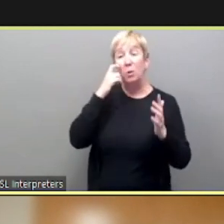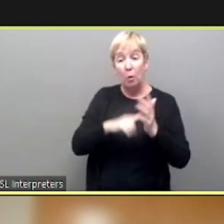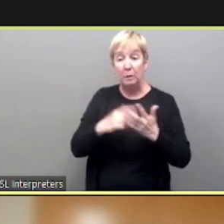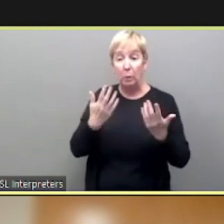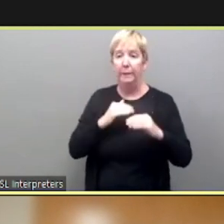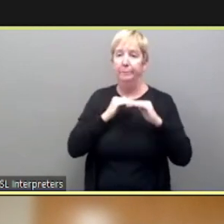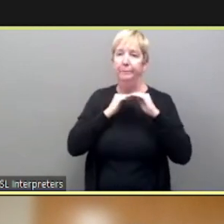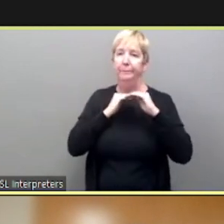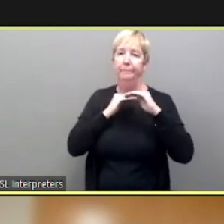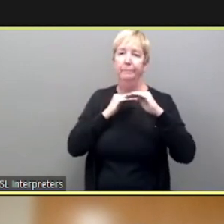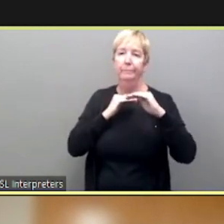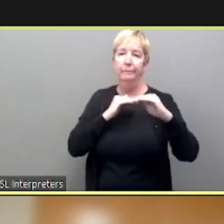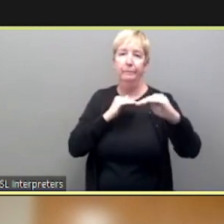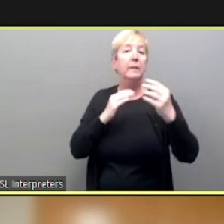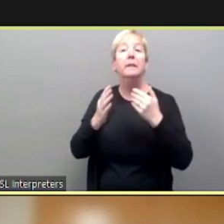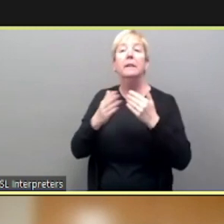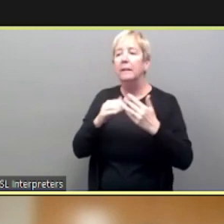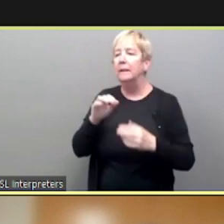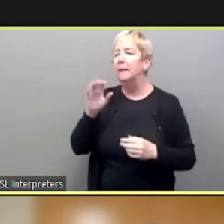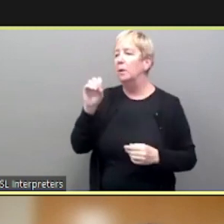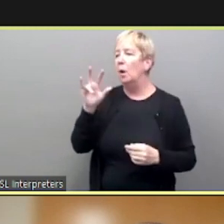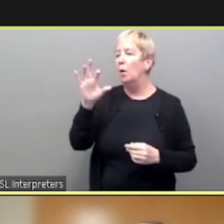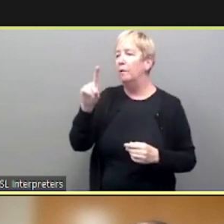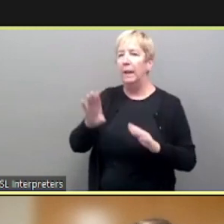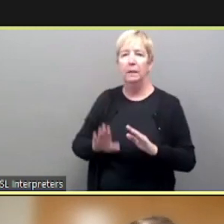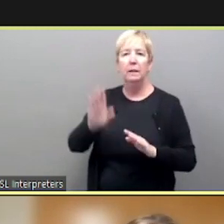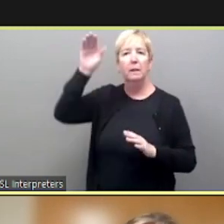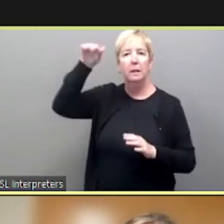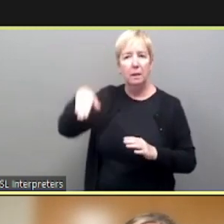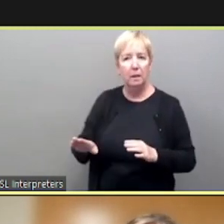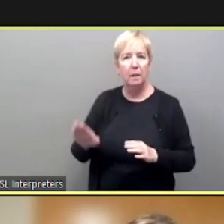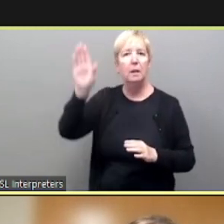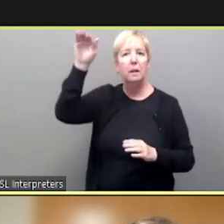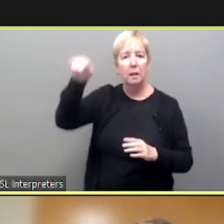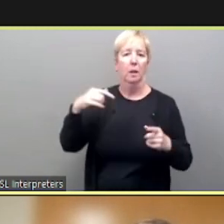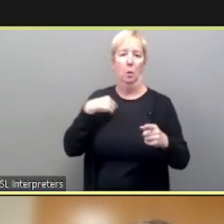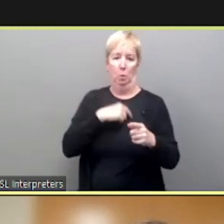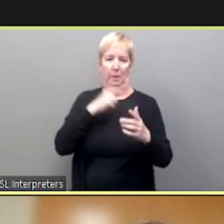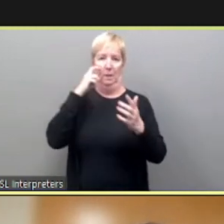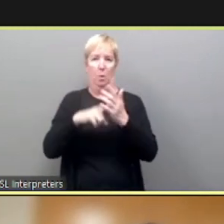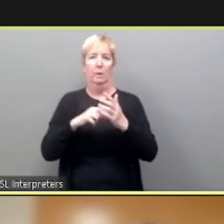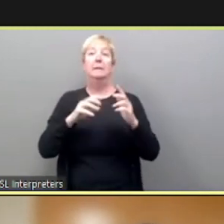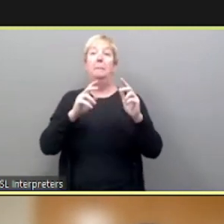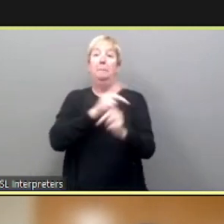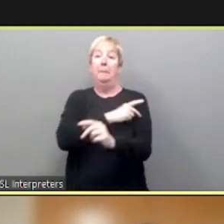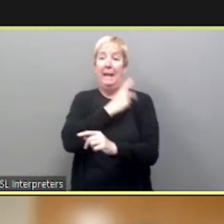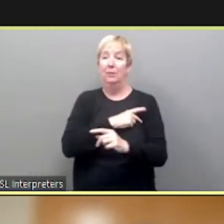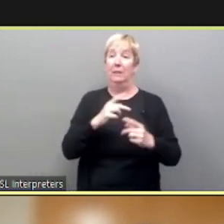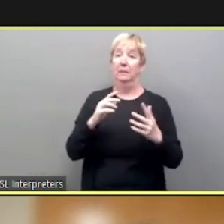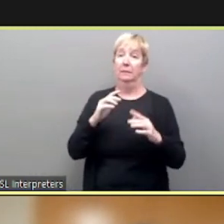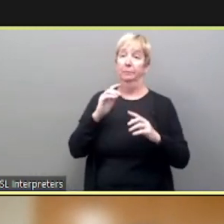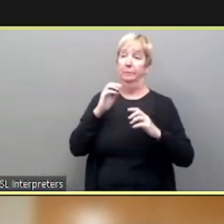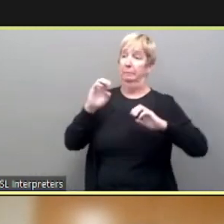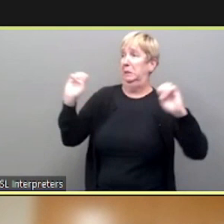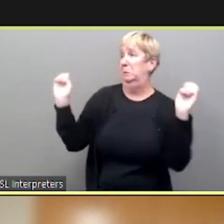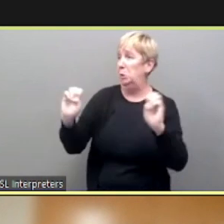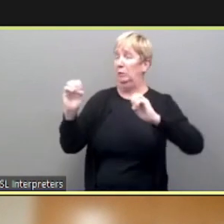And again, this is due to the delayed care and that patients are sicker, so they spend longer in the